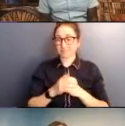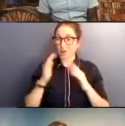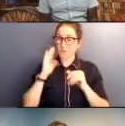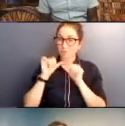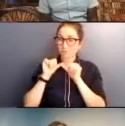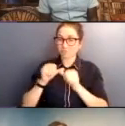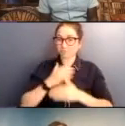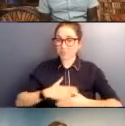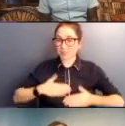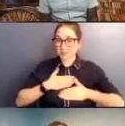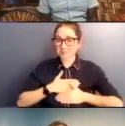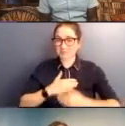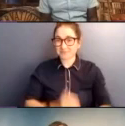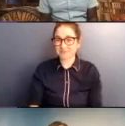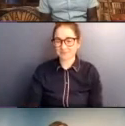enjoy.